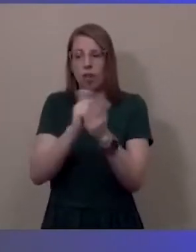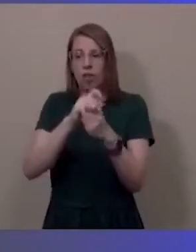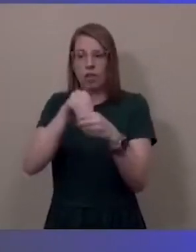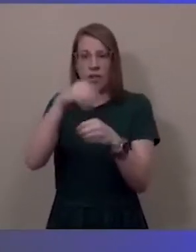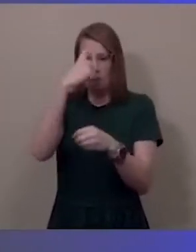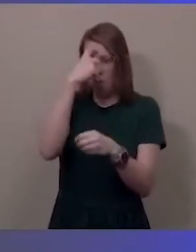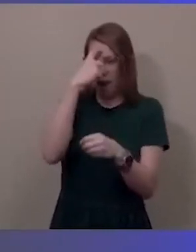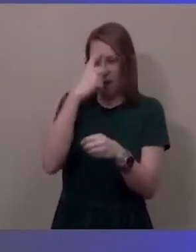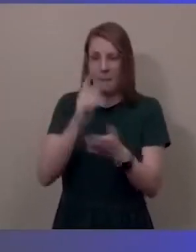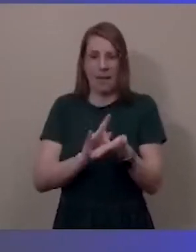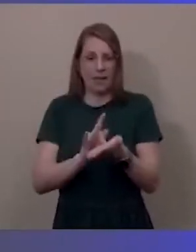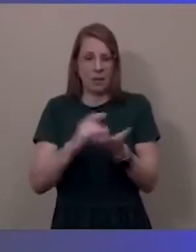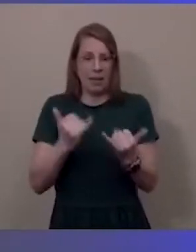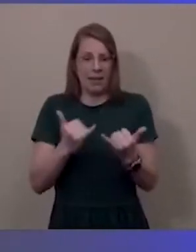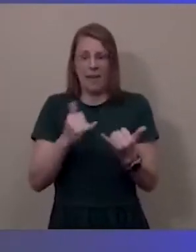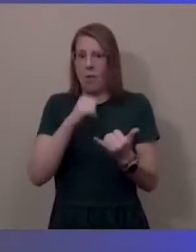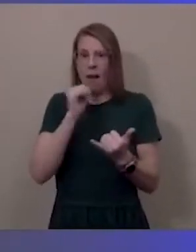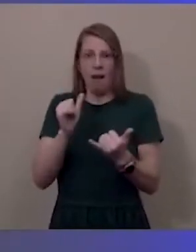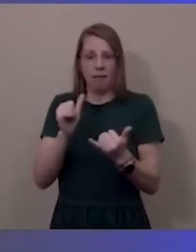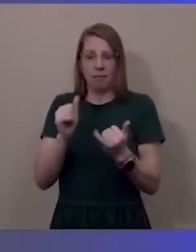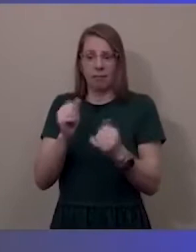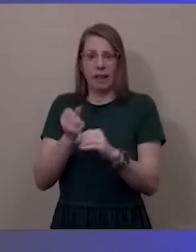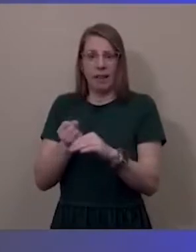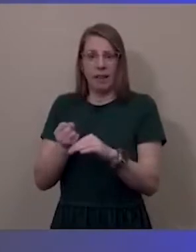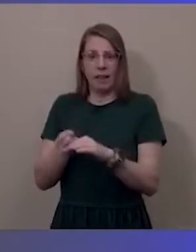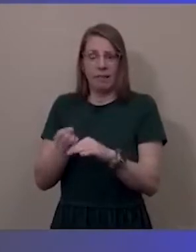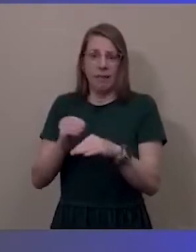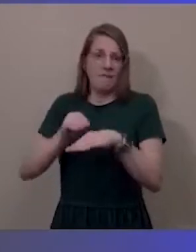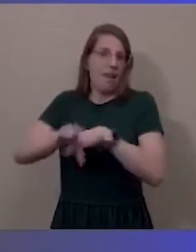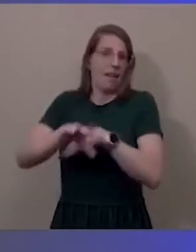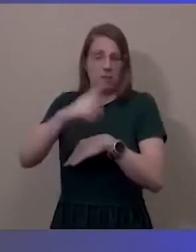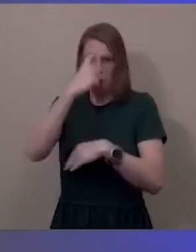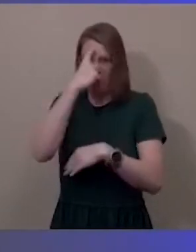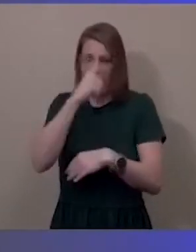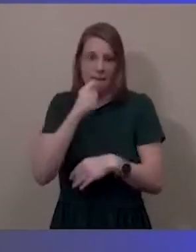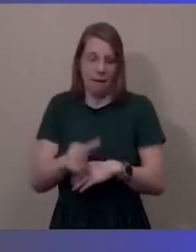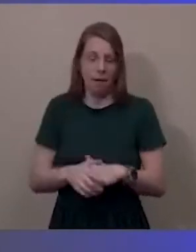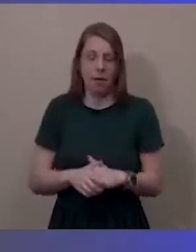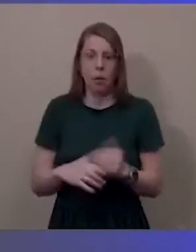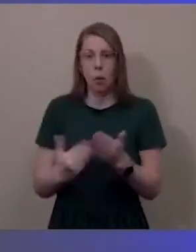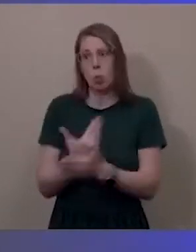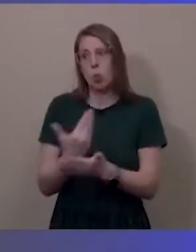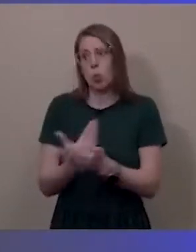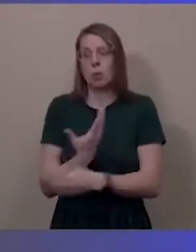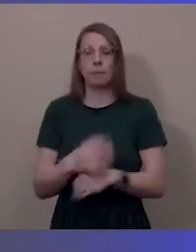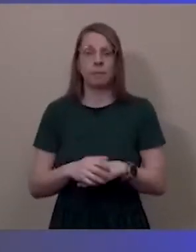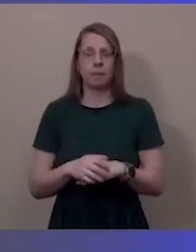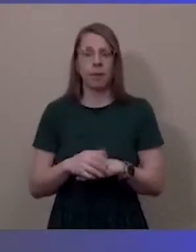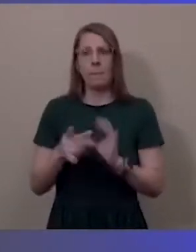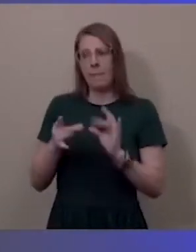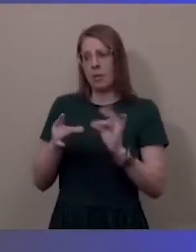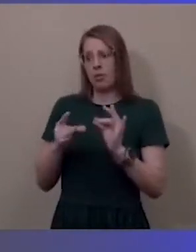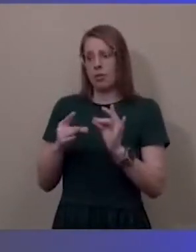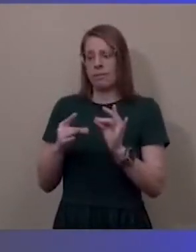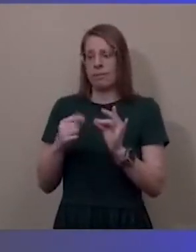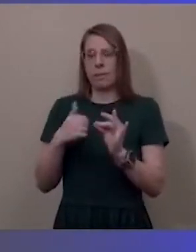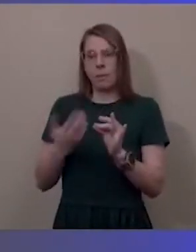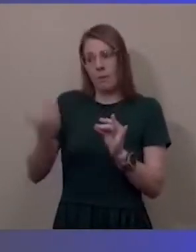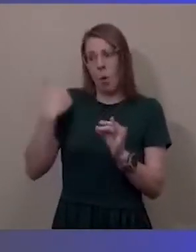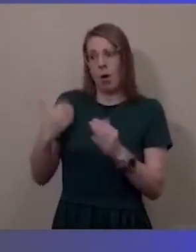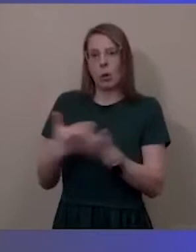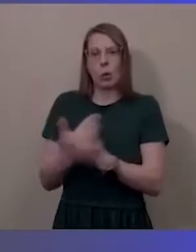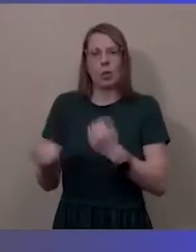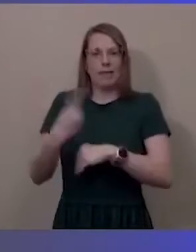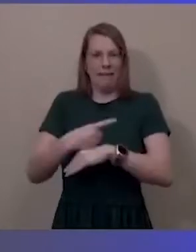drugs that do that right now, and so this would be a new sort of as I said earlier, a new day in fighting